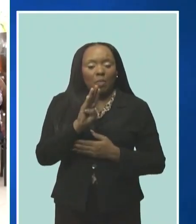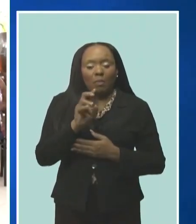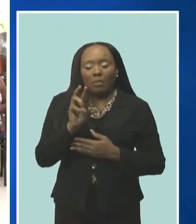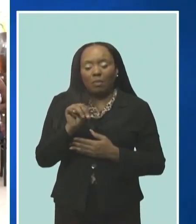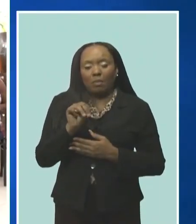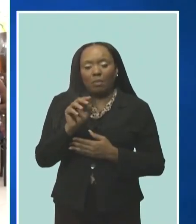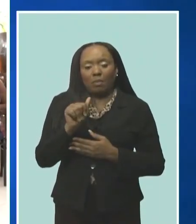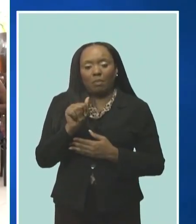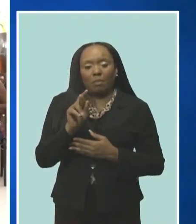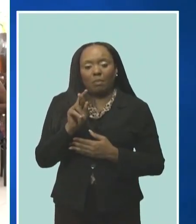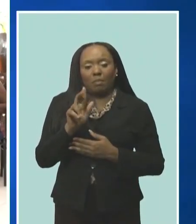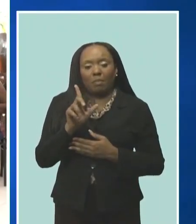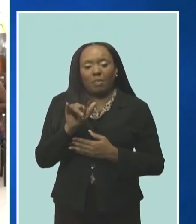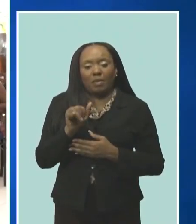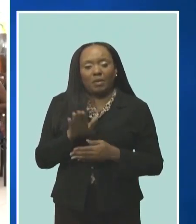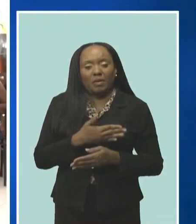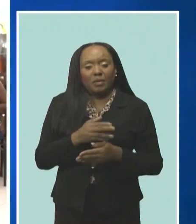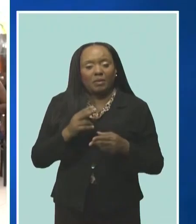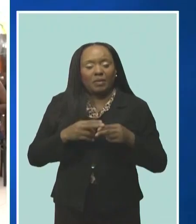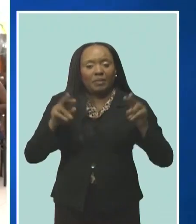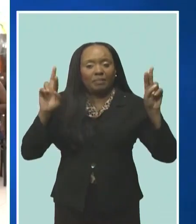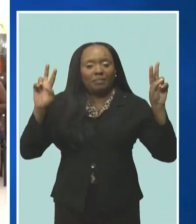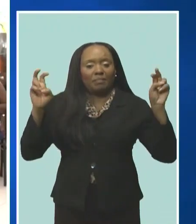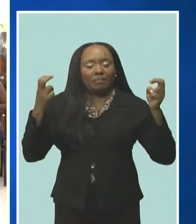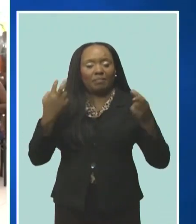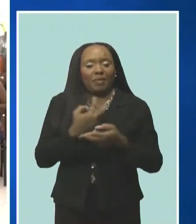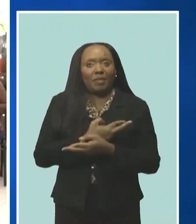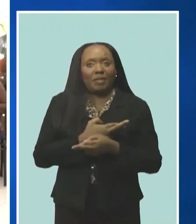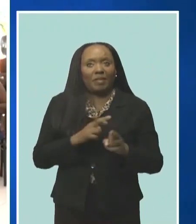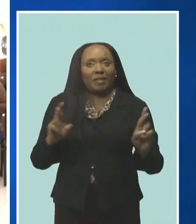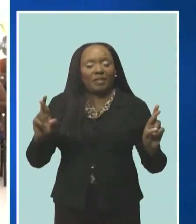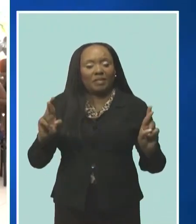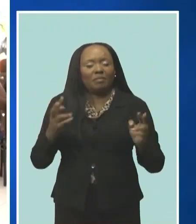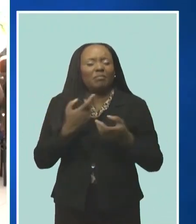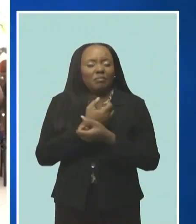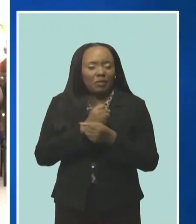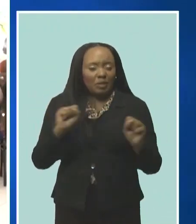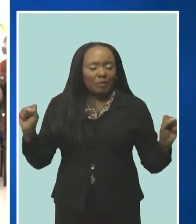forward in this generation,